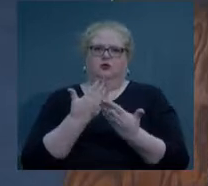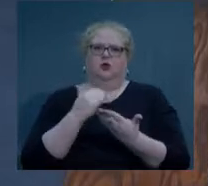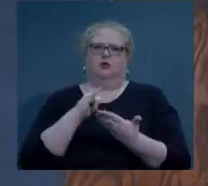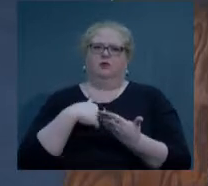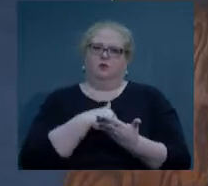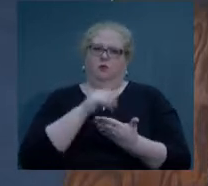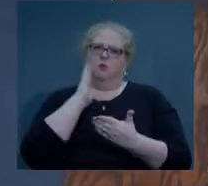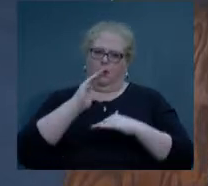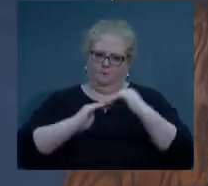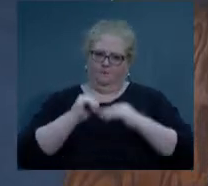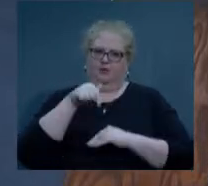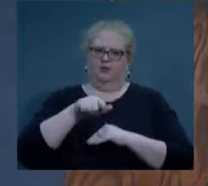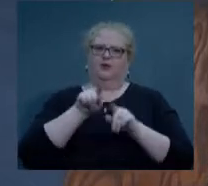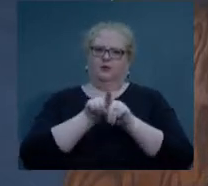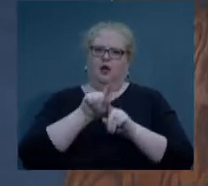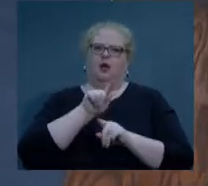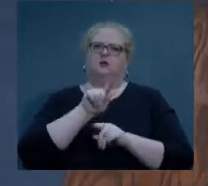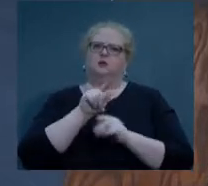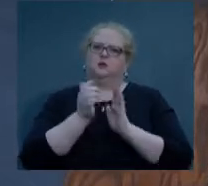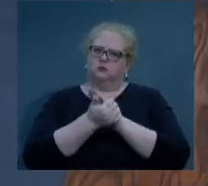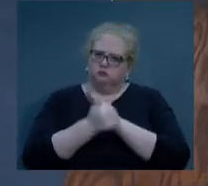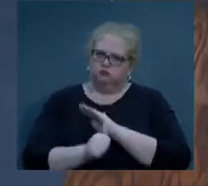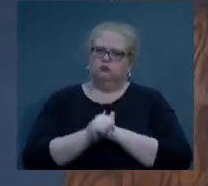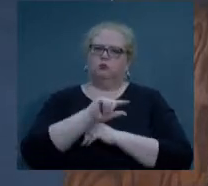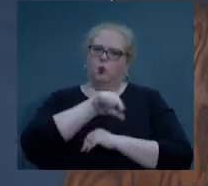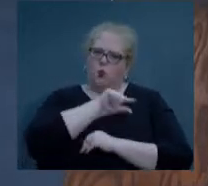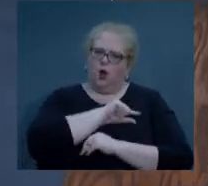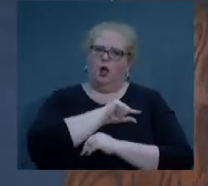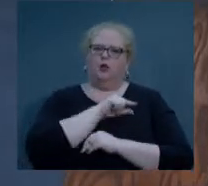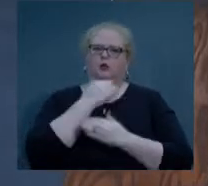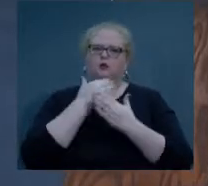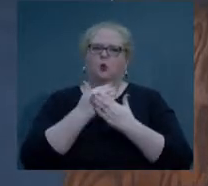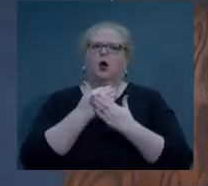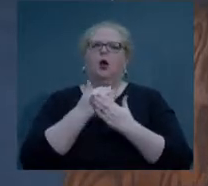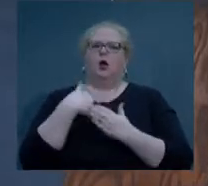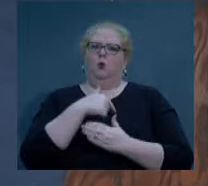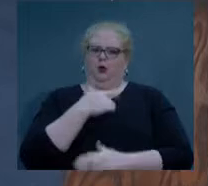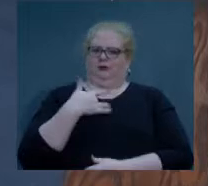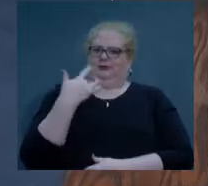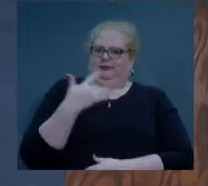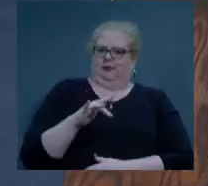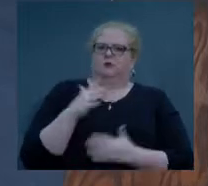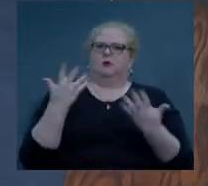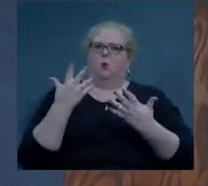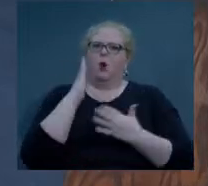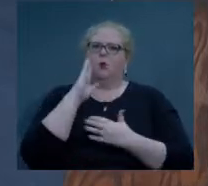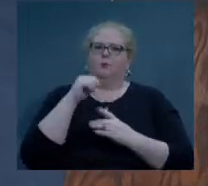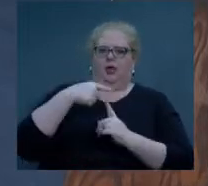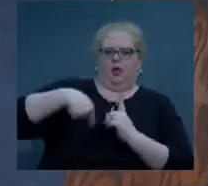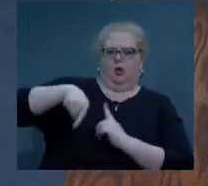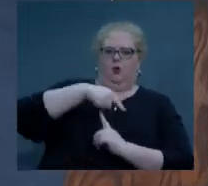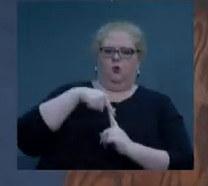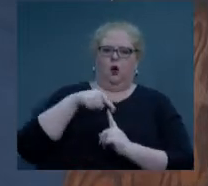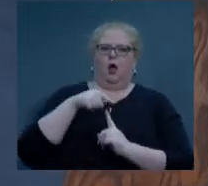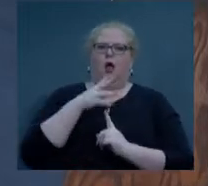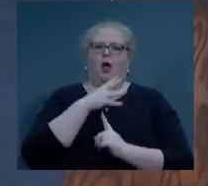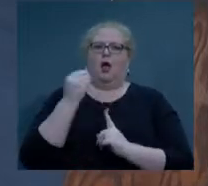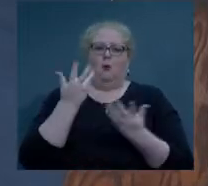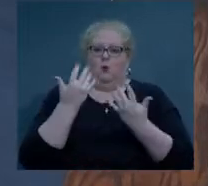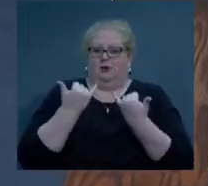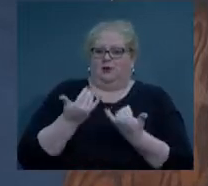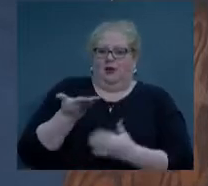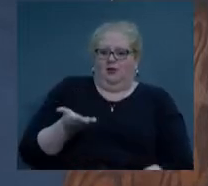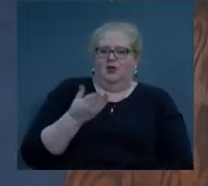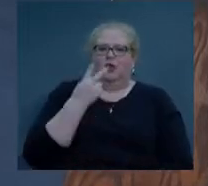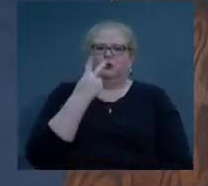nature as well as value. We certainly are very sensitive to what's around us, and the reality is what's there are 2 older houses that are